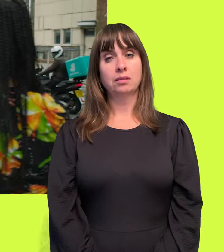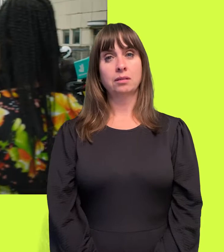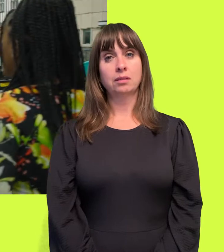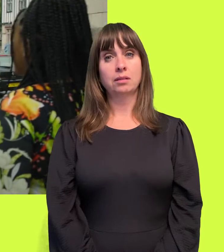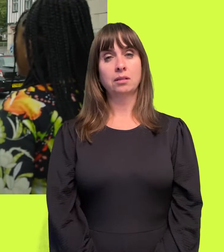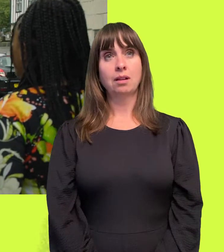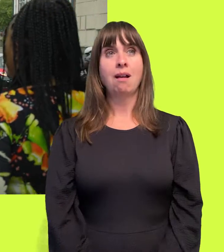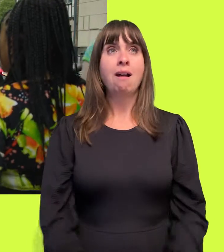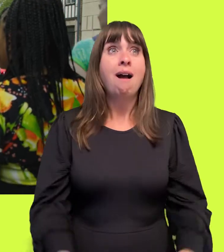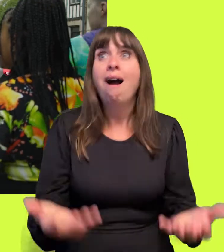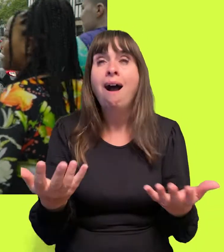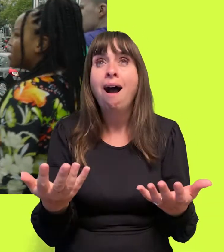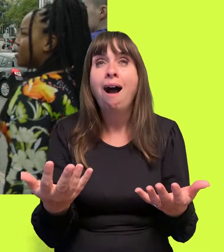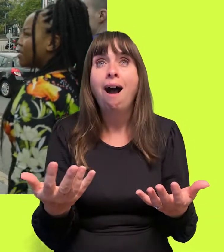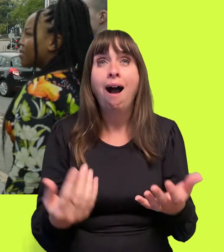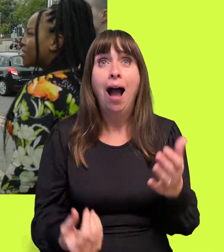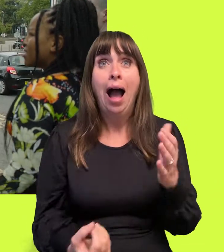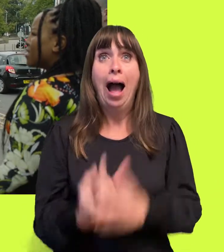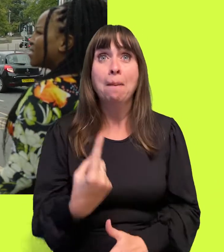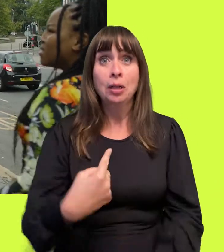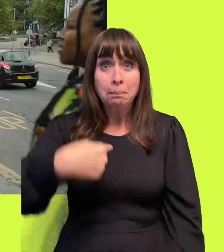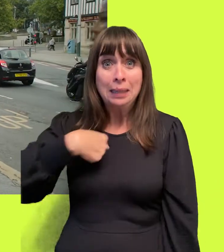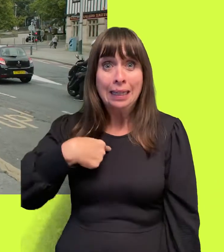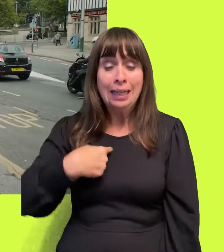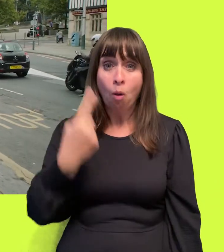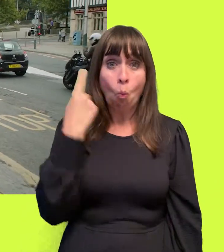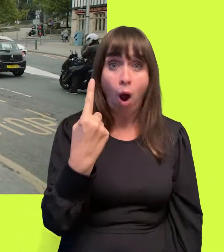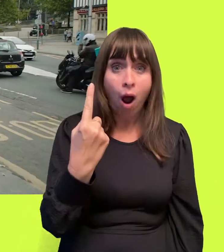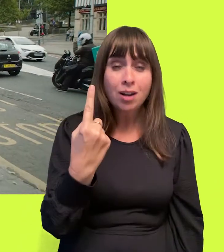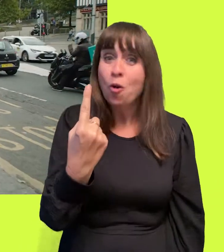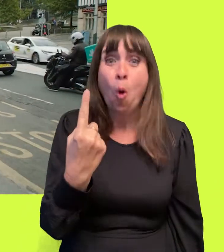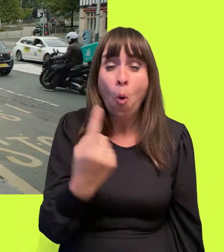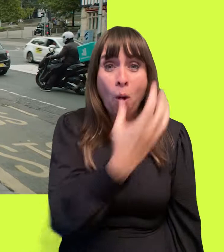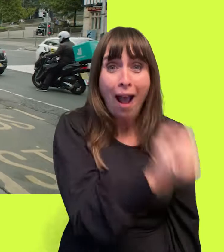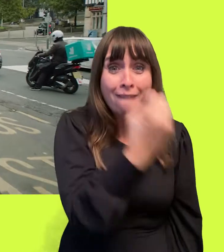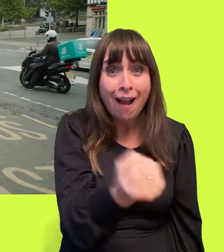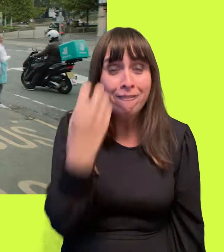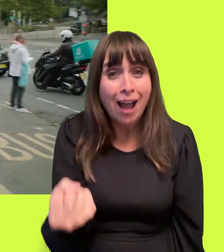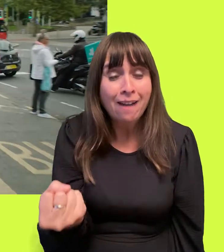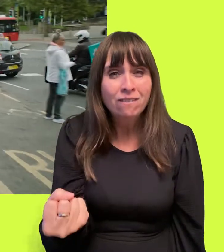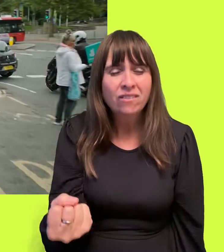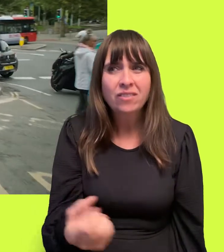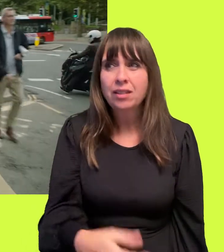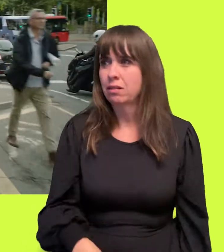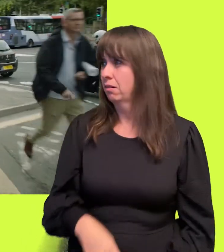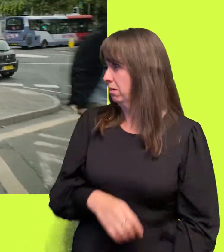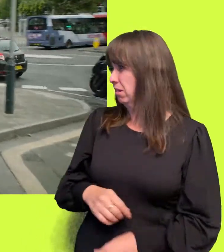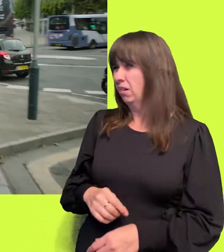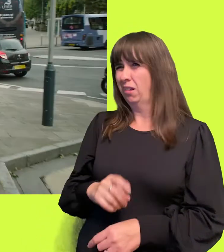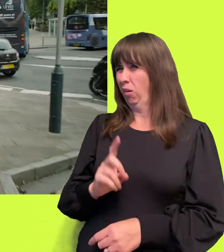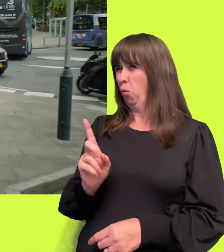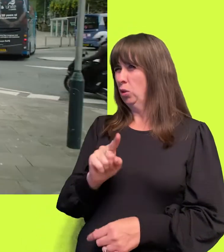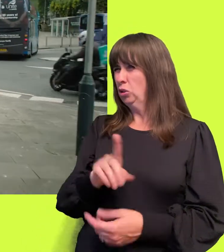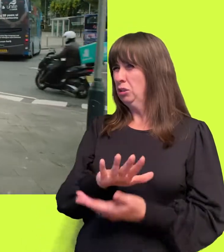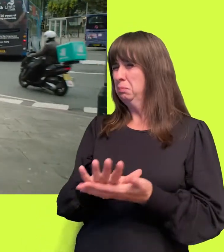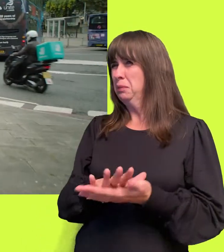Can you see? It's not just me. Come on. What are you on about? Ev, What does